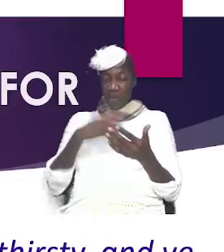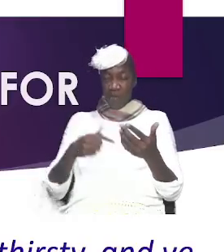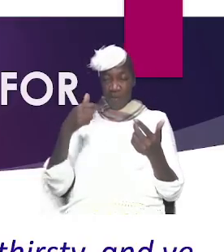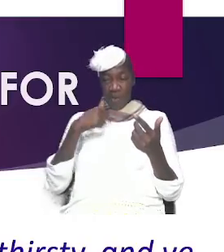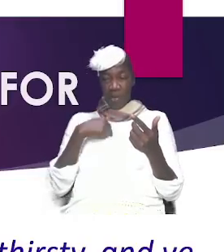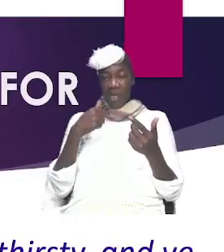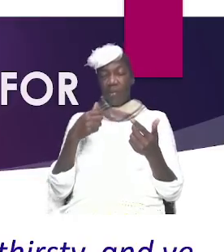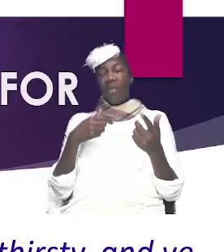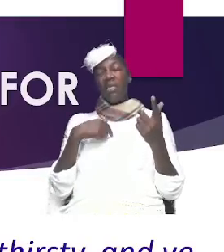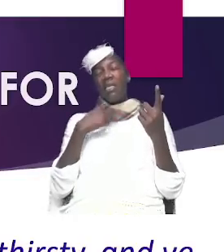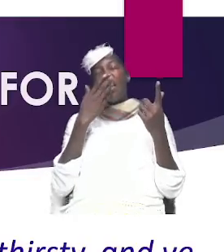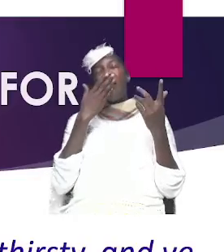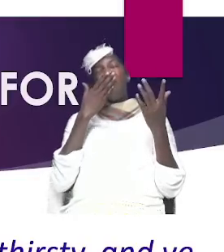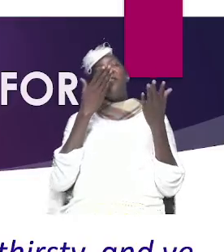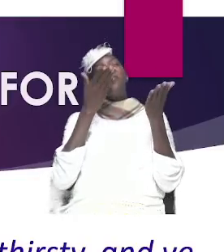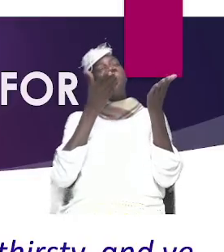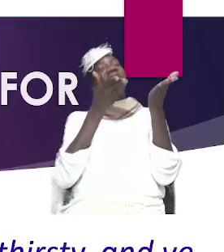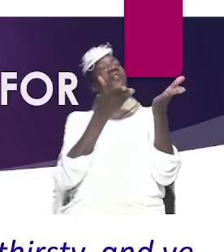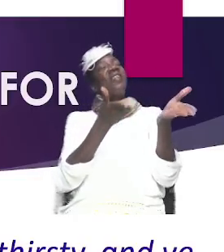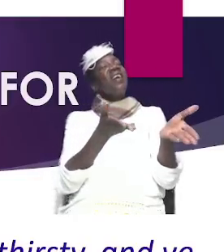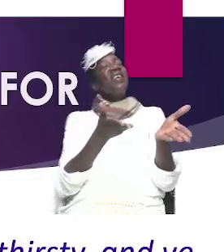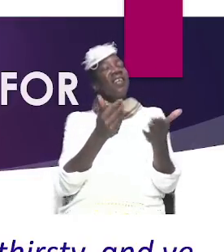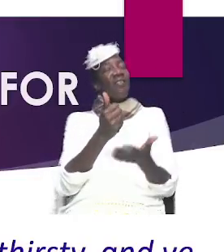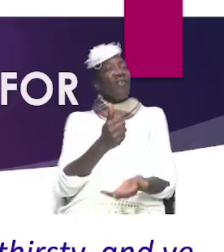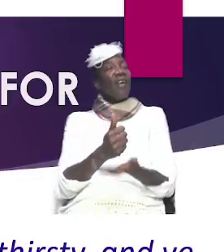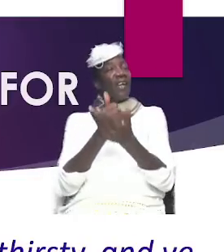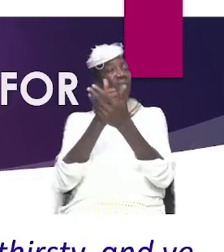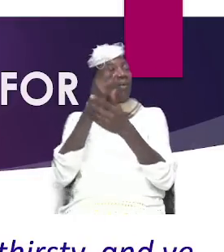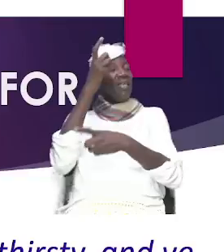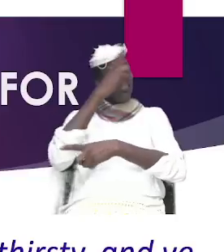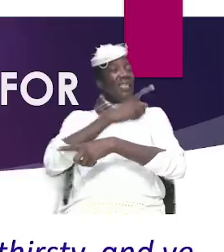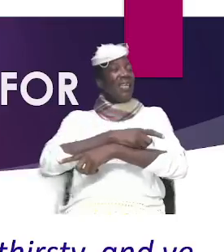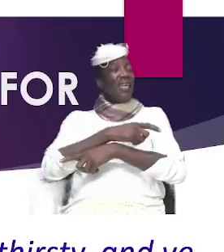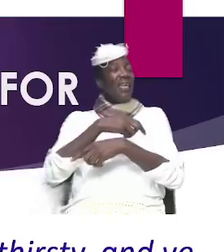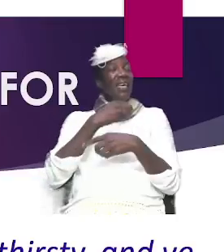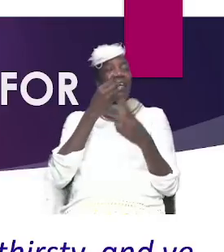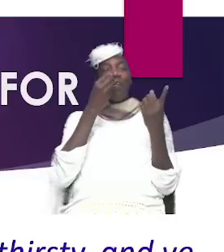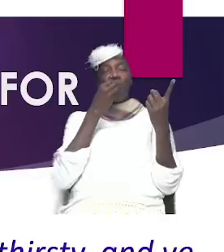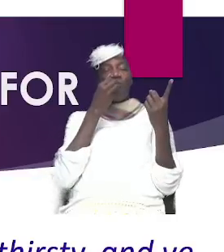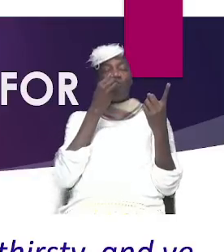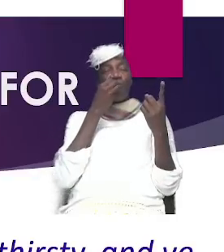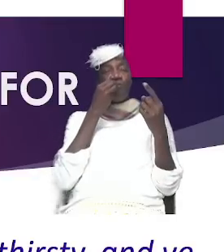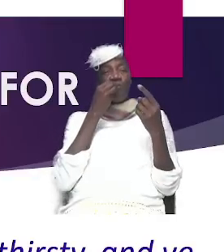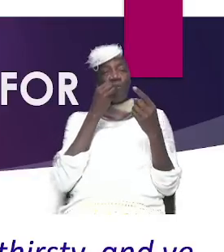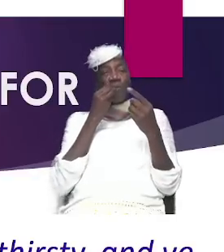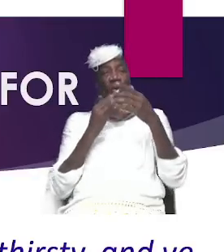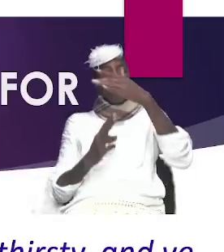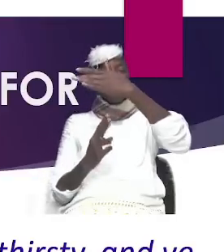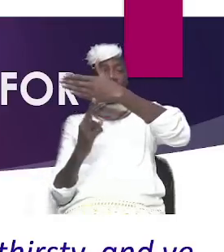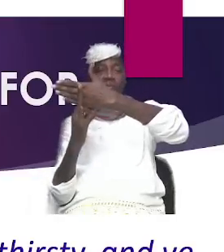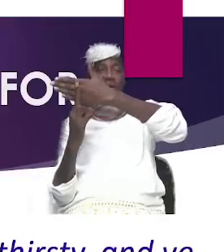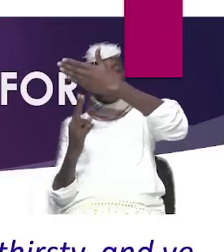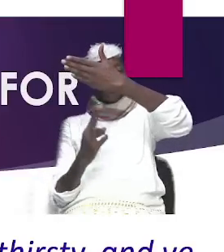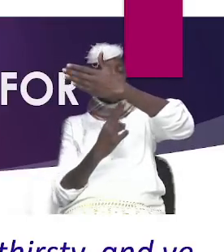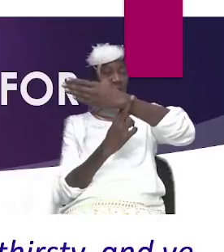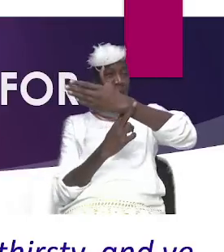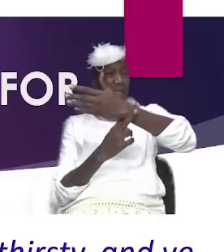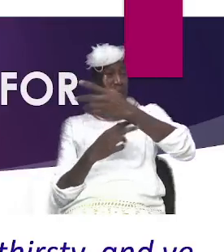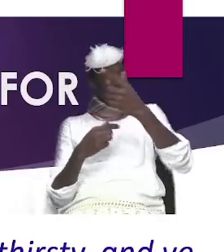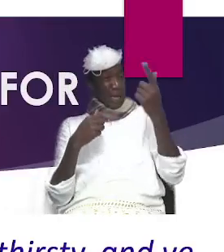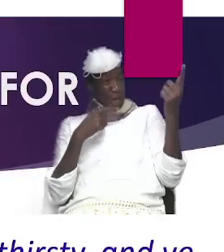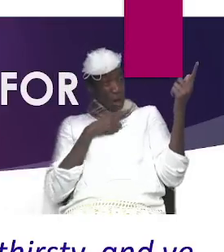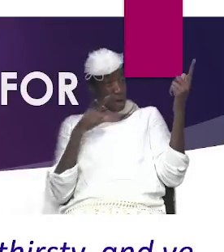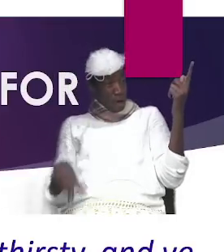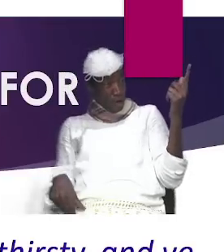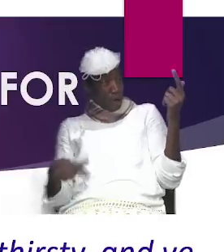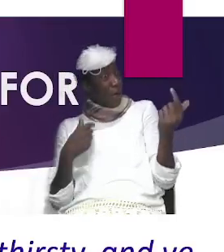say, thank you for helping me on the day when you gave me food down by the bridge. And you're going to say, God, when did I do that?